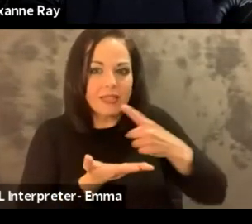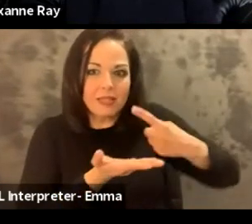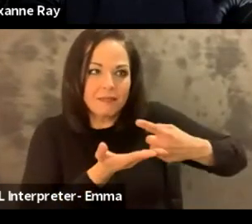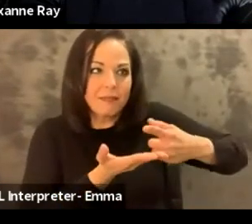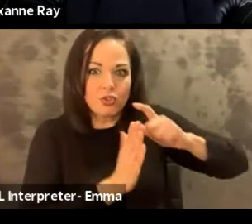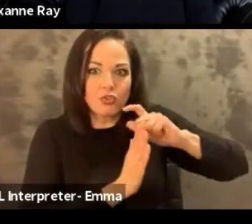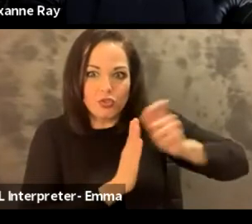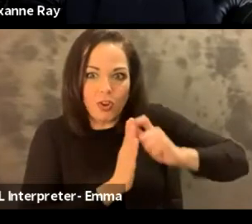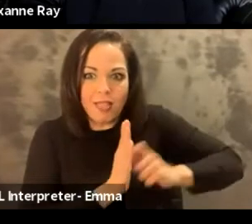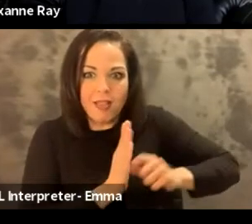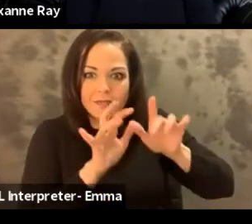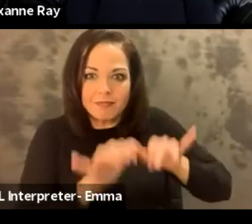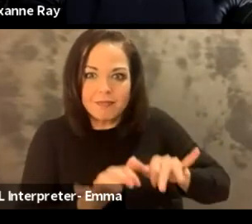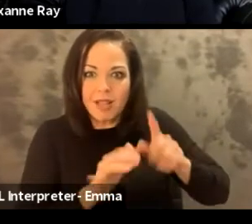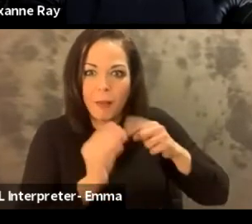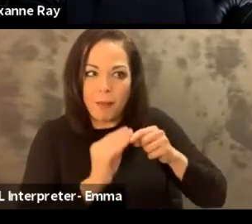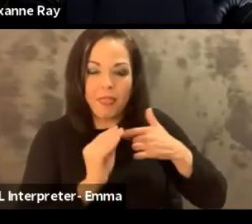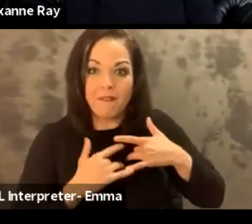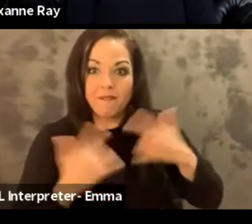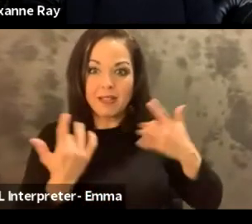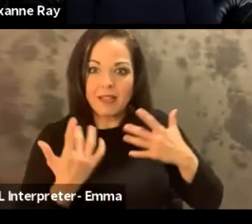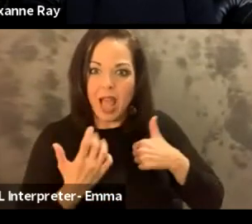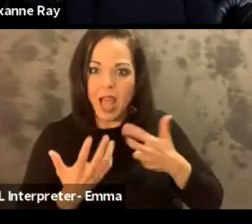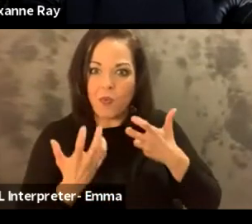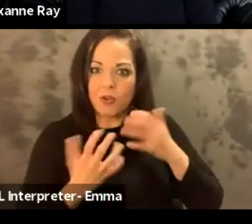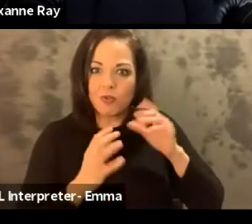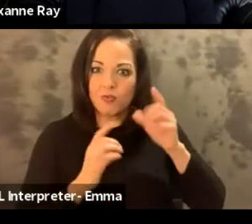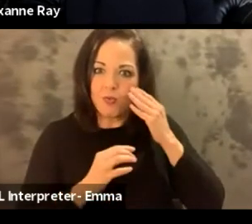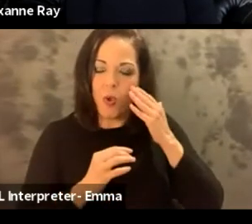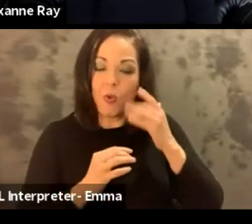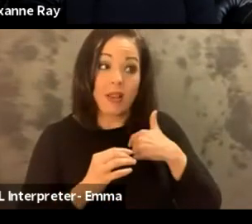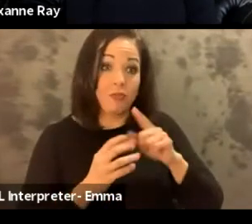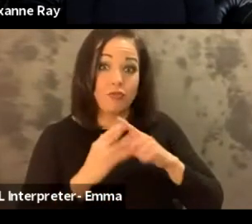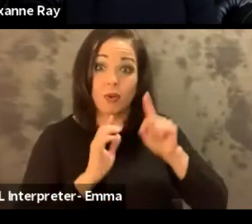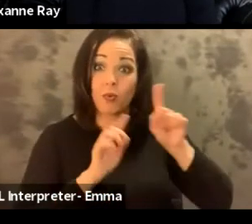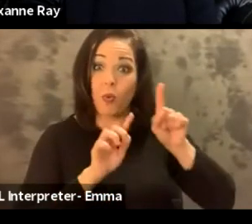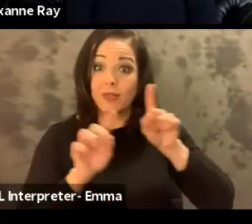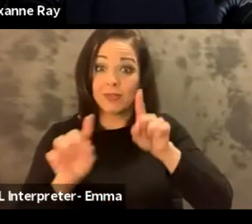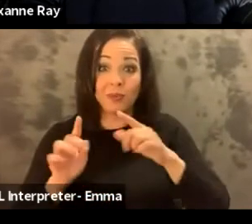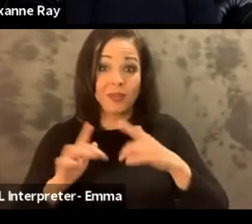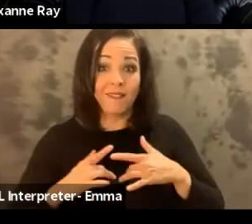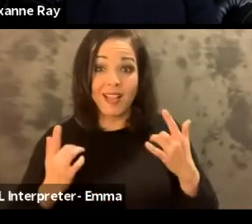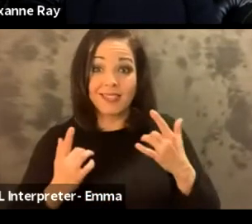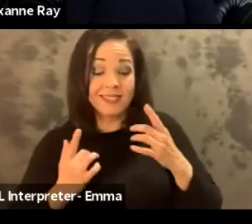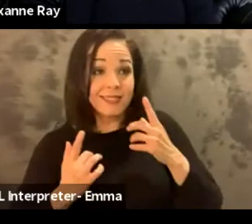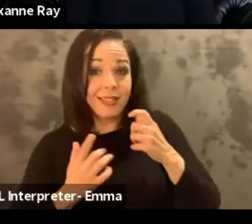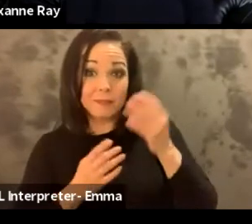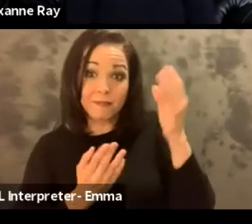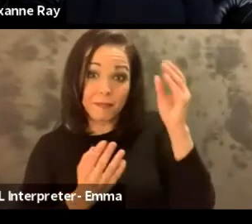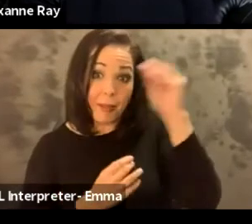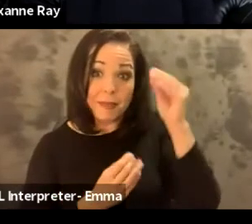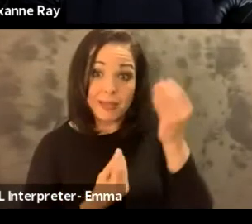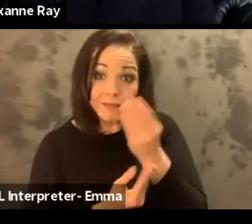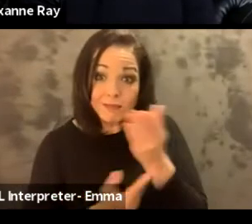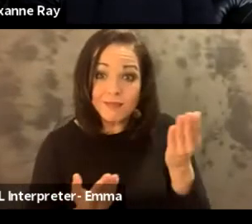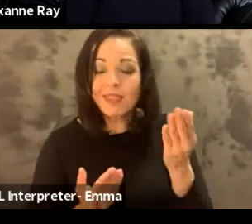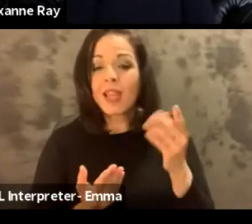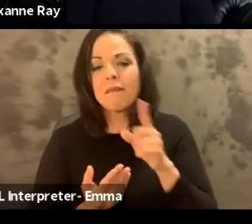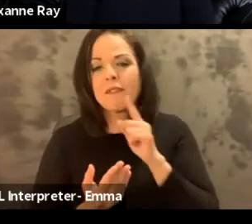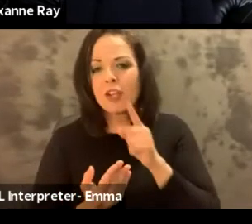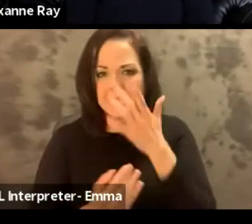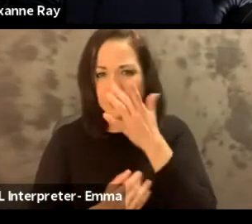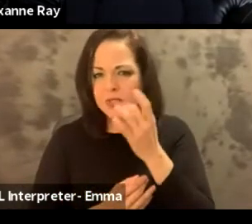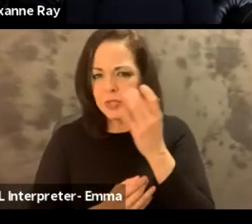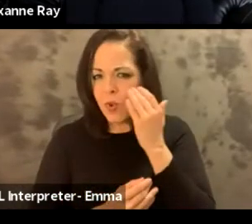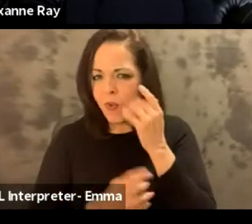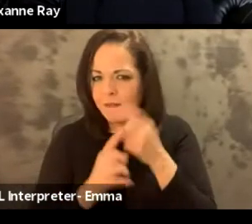started going to events and giving my opinion. And I'm very interested in hearing from the other panelists, like